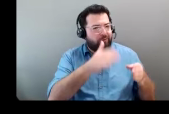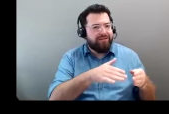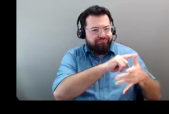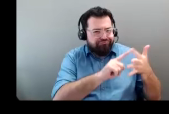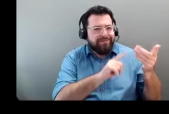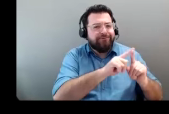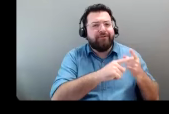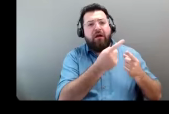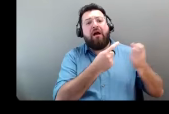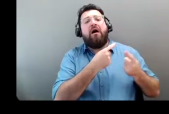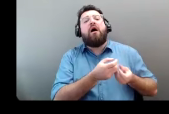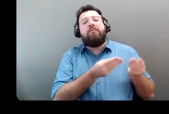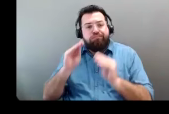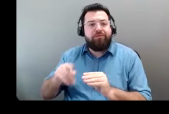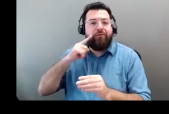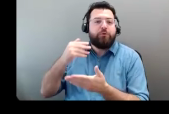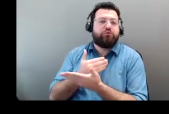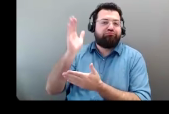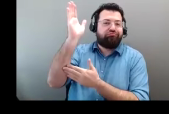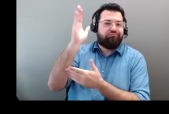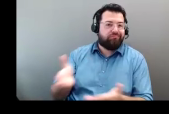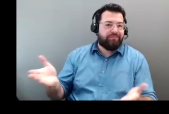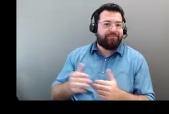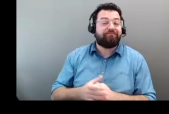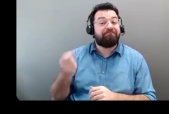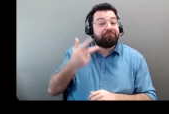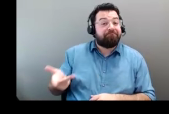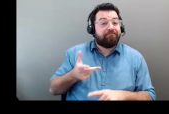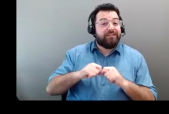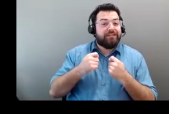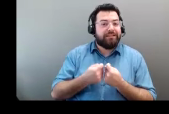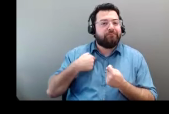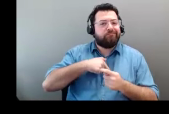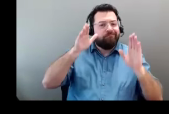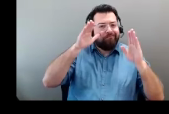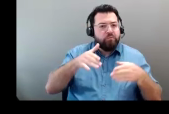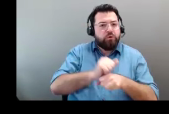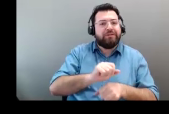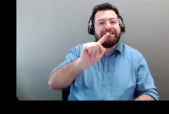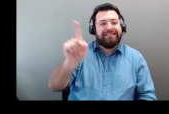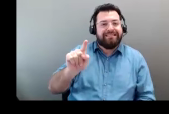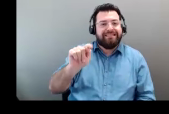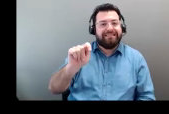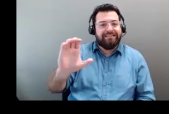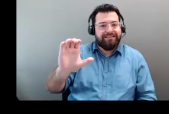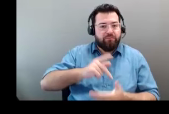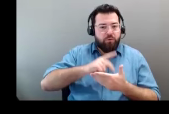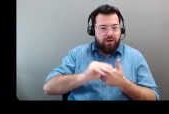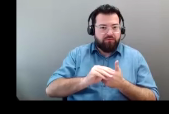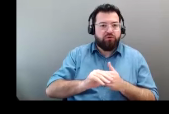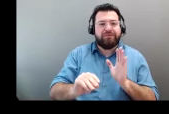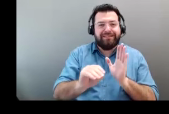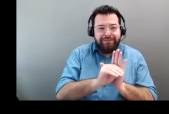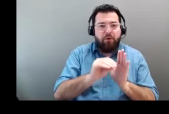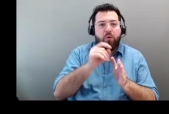that. So our team, we work on the ZTC program, so the Zero Textbooks Costs Initiative,